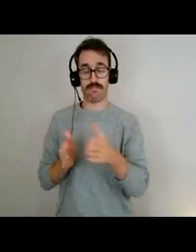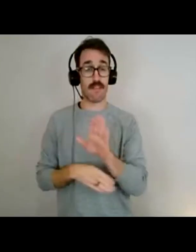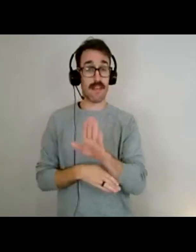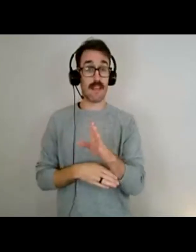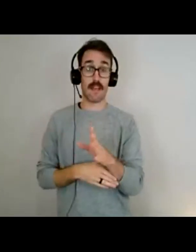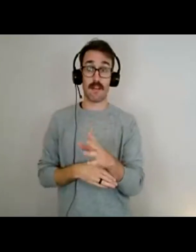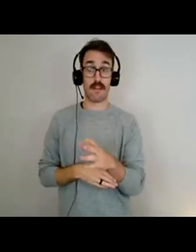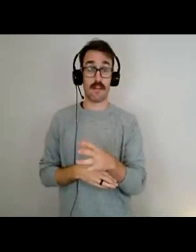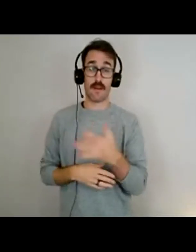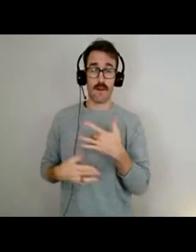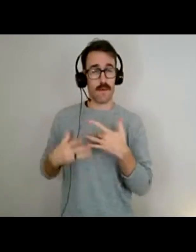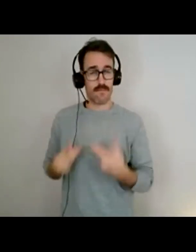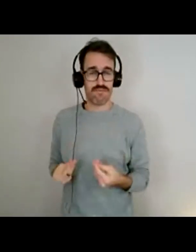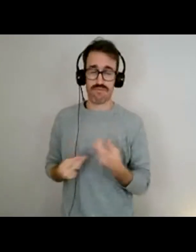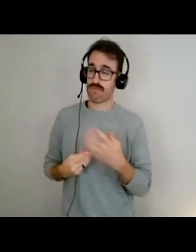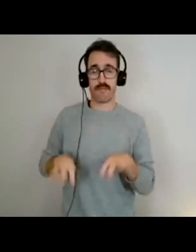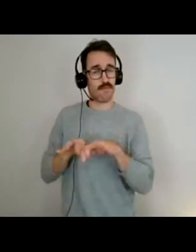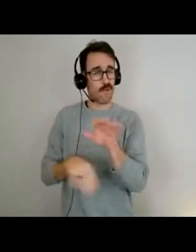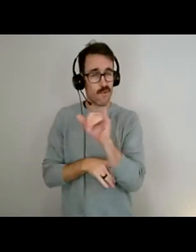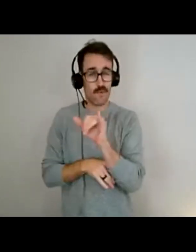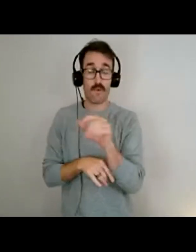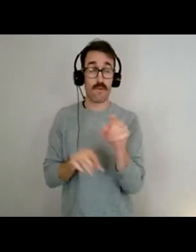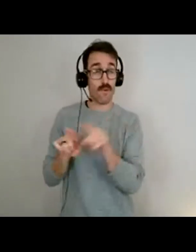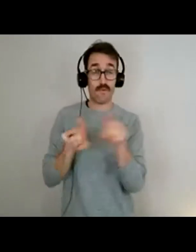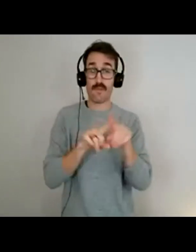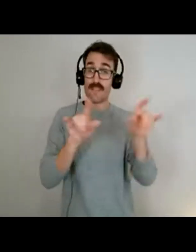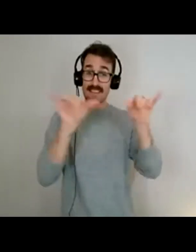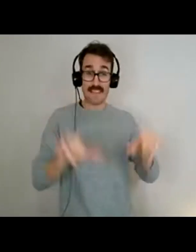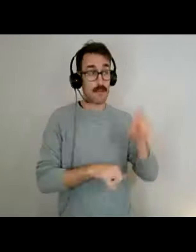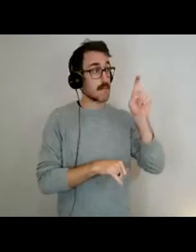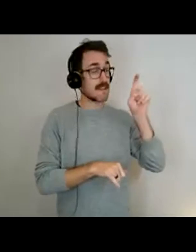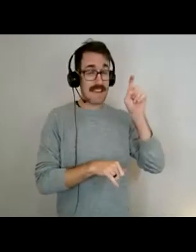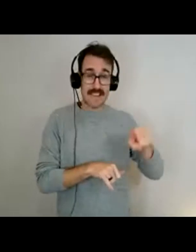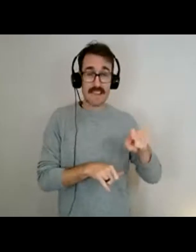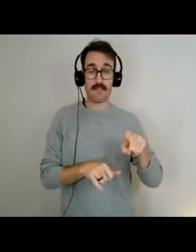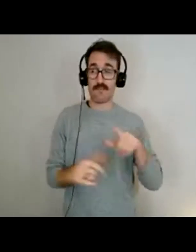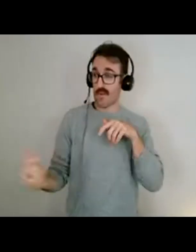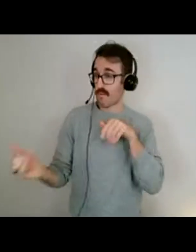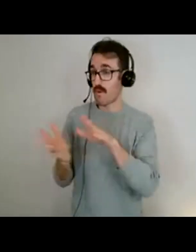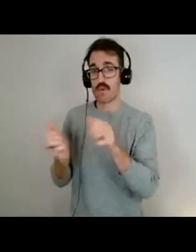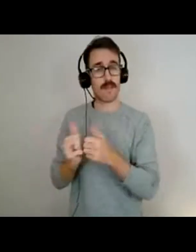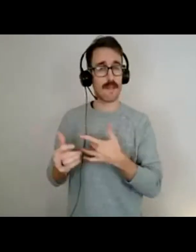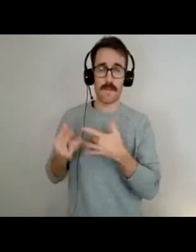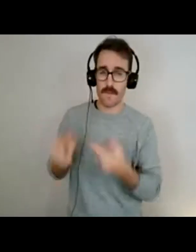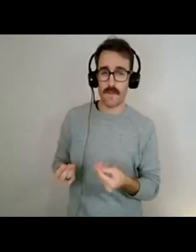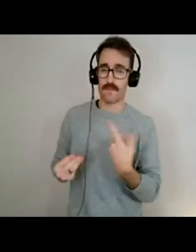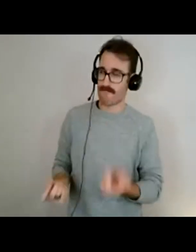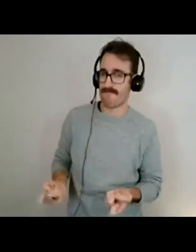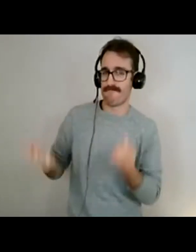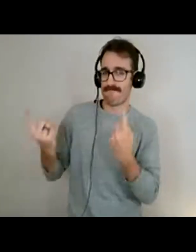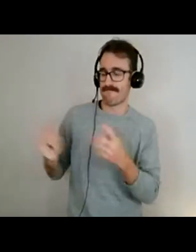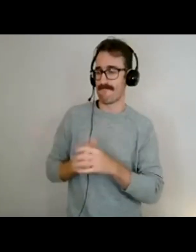clearly important, but our systems must also be empathic. We all must value the importance of